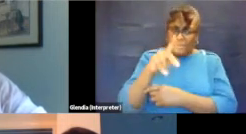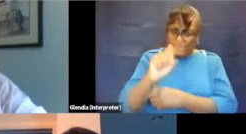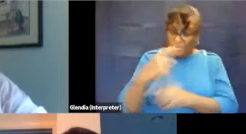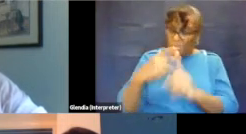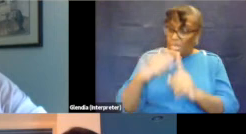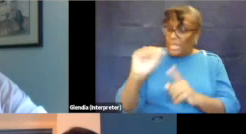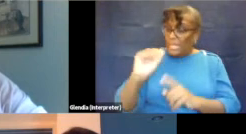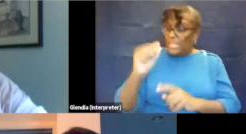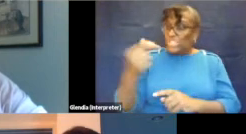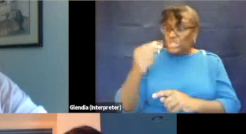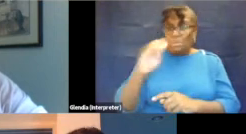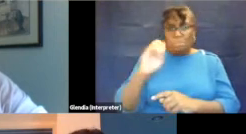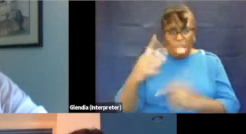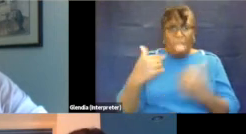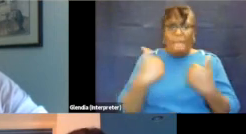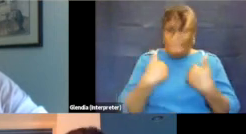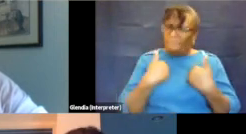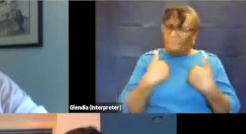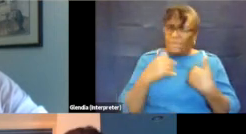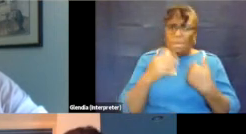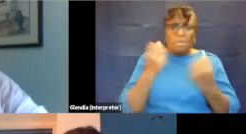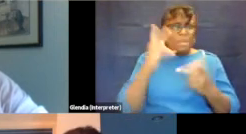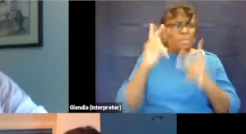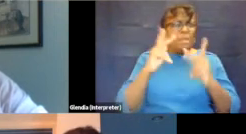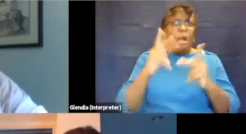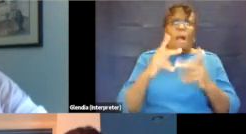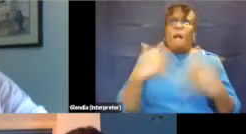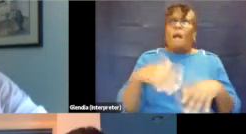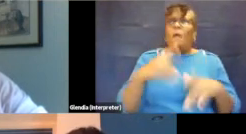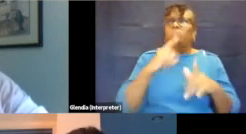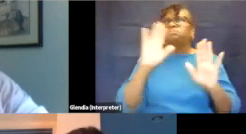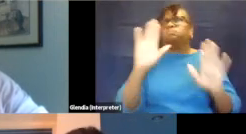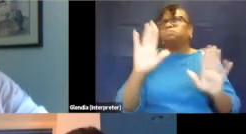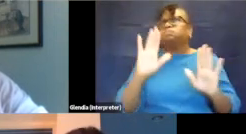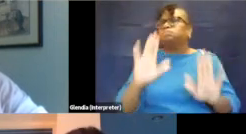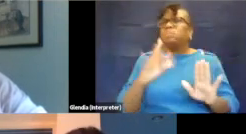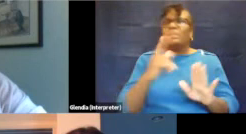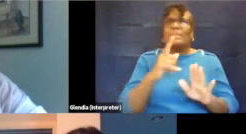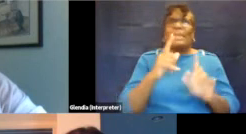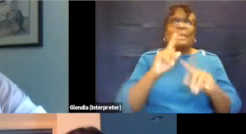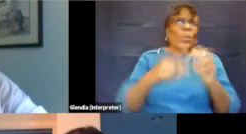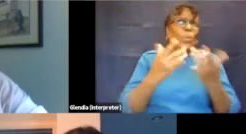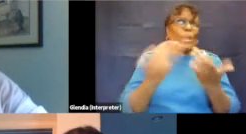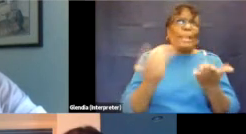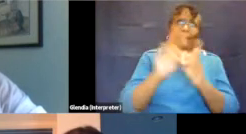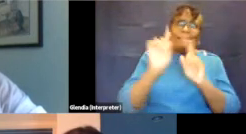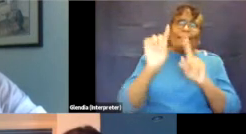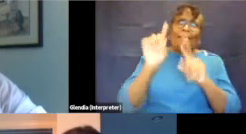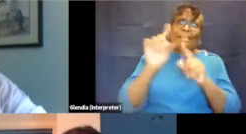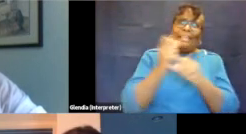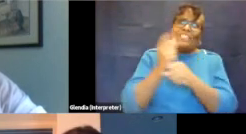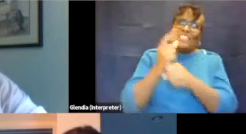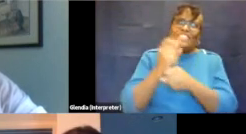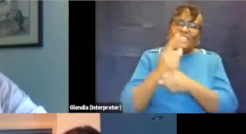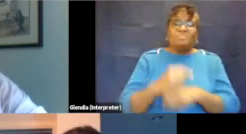rave reviews, just great events, and they can't wait to go back each year. Are there local support groups having